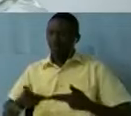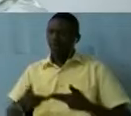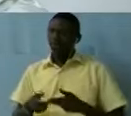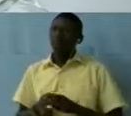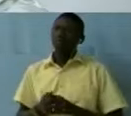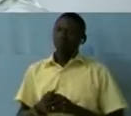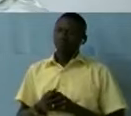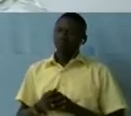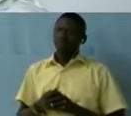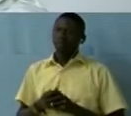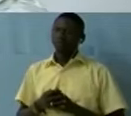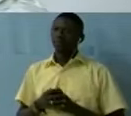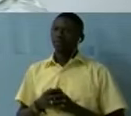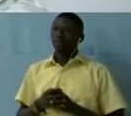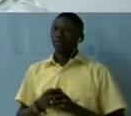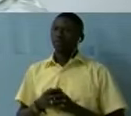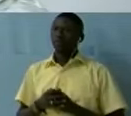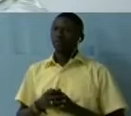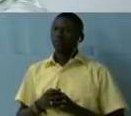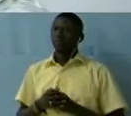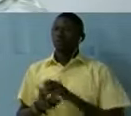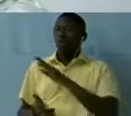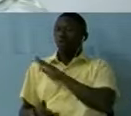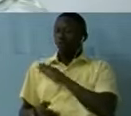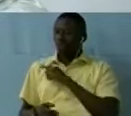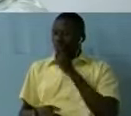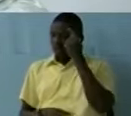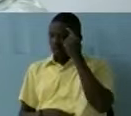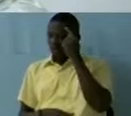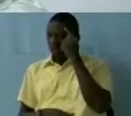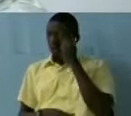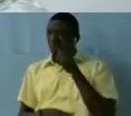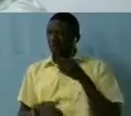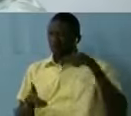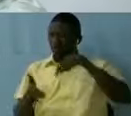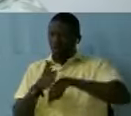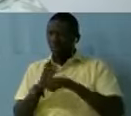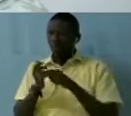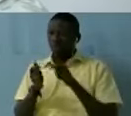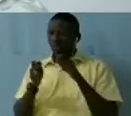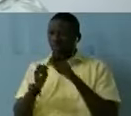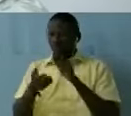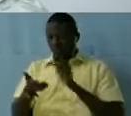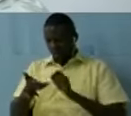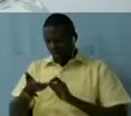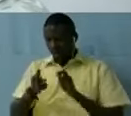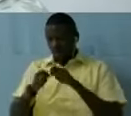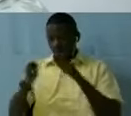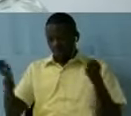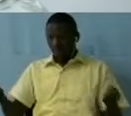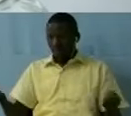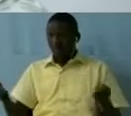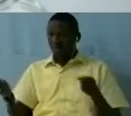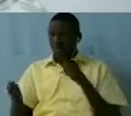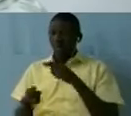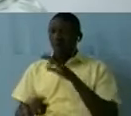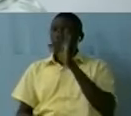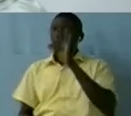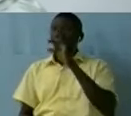danko TRRC la. It also suggests within the article itself that the TRRC